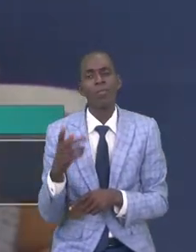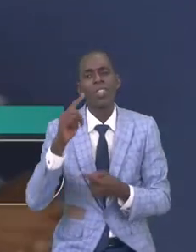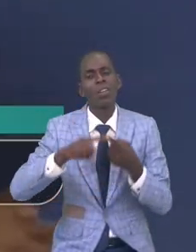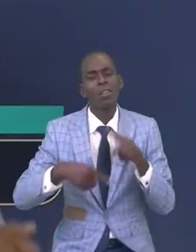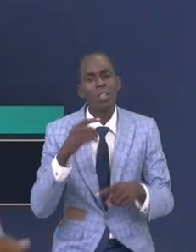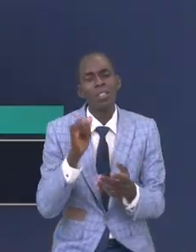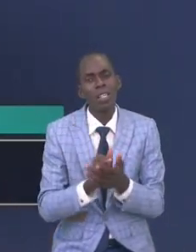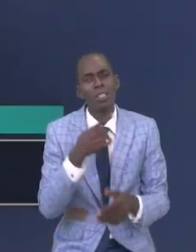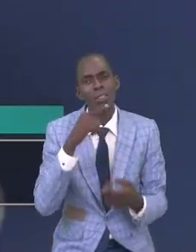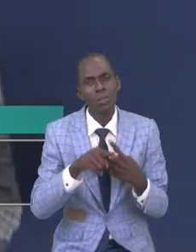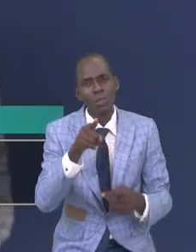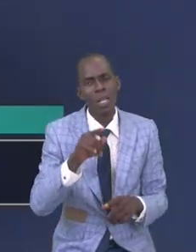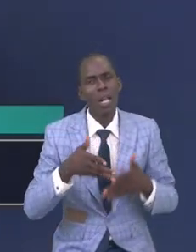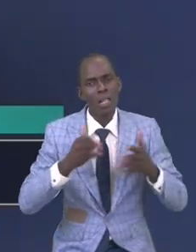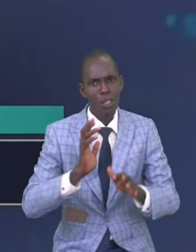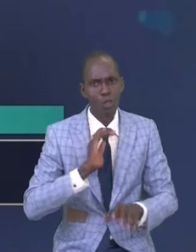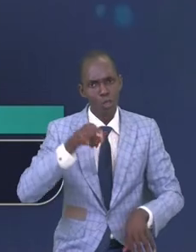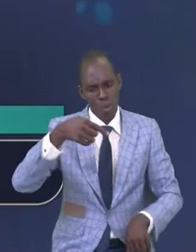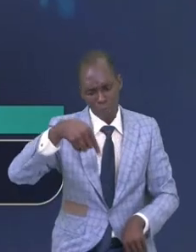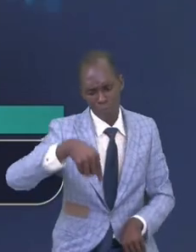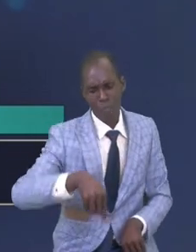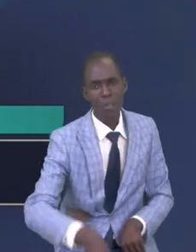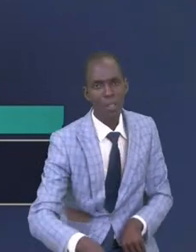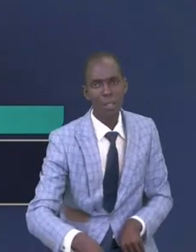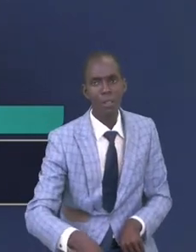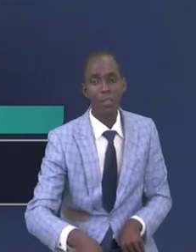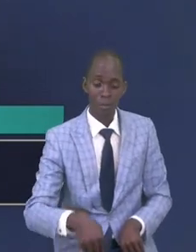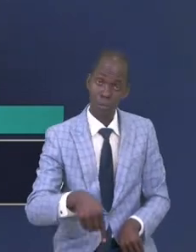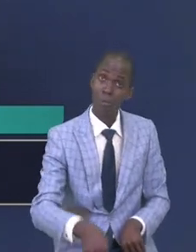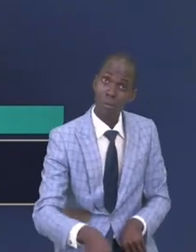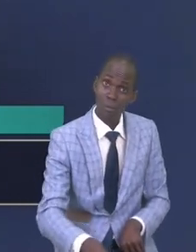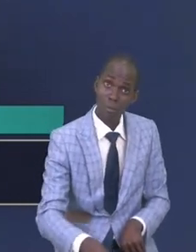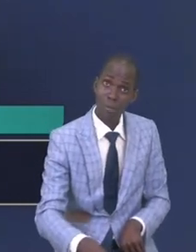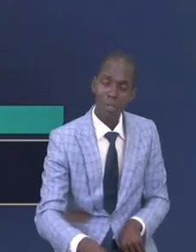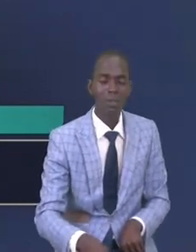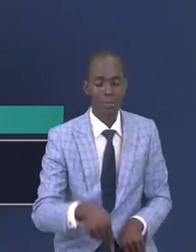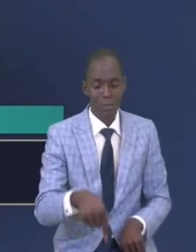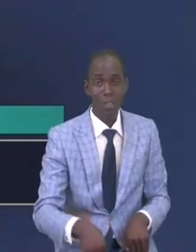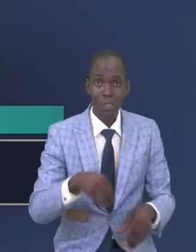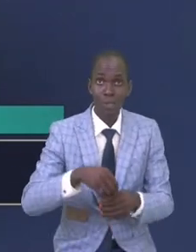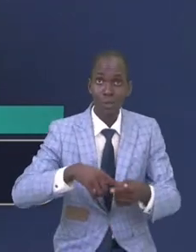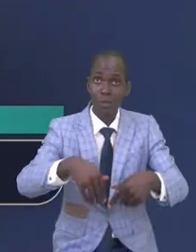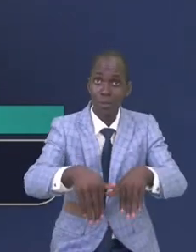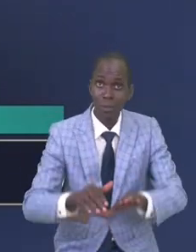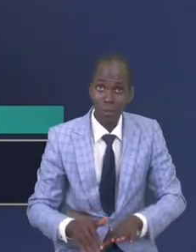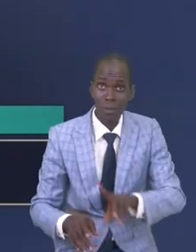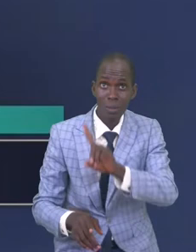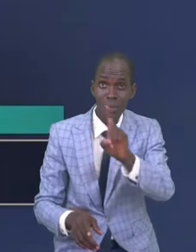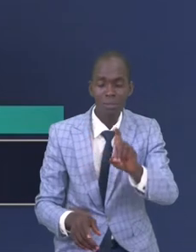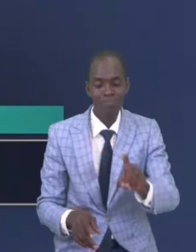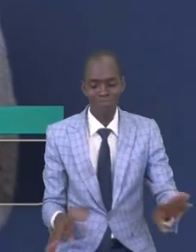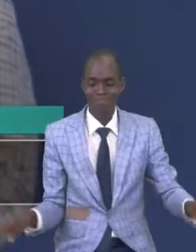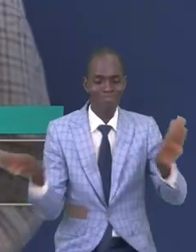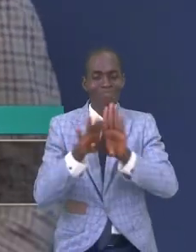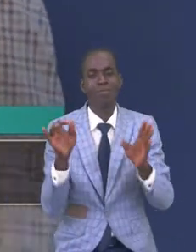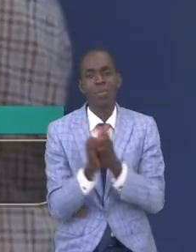says, let's go down, down the drain. Lock that door.